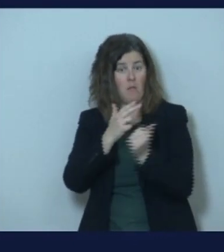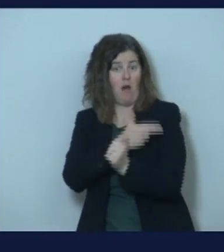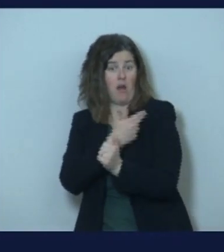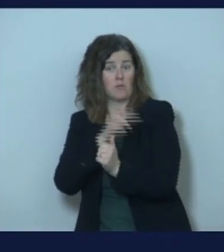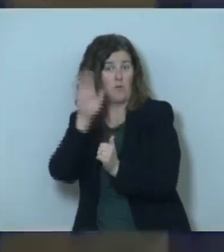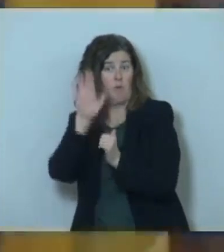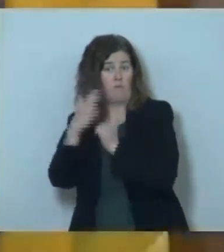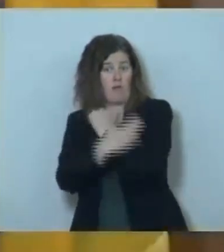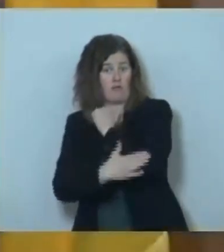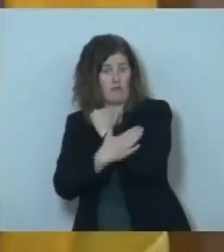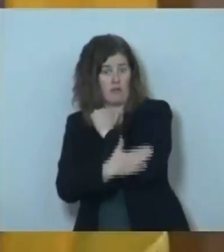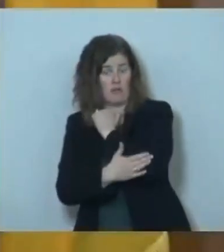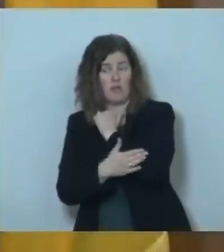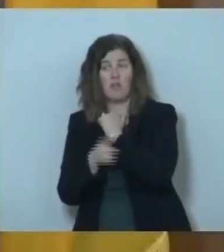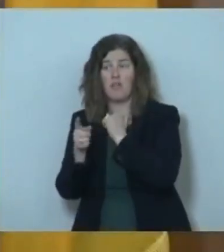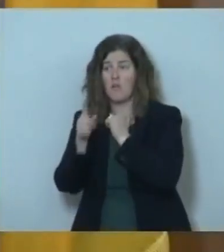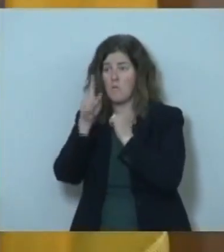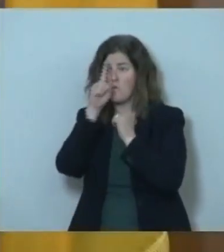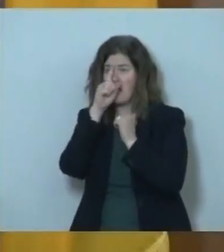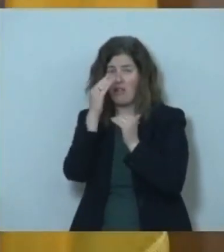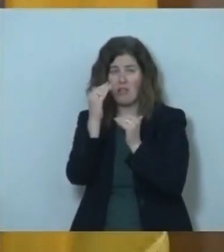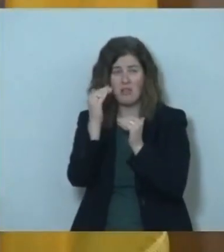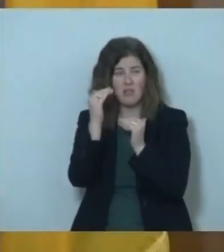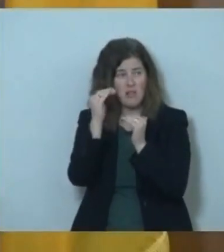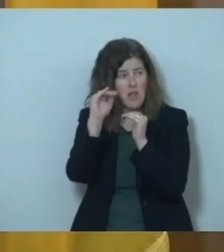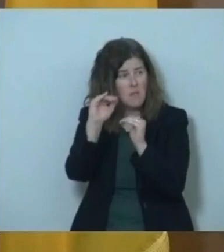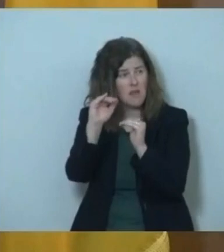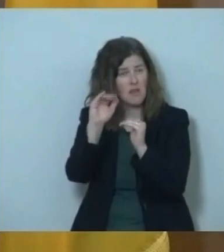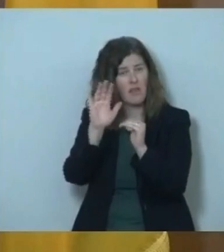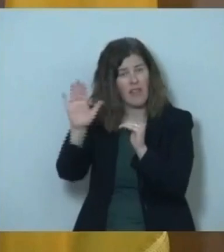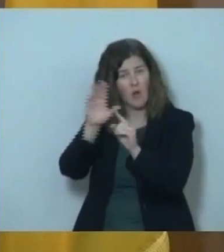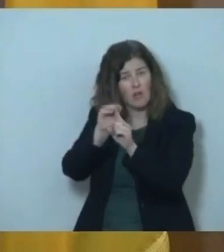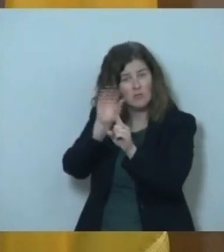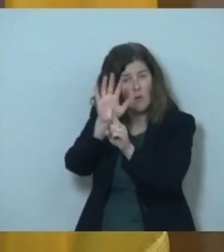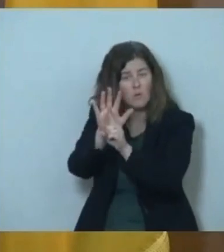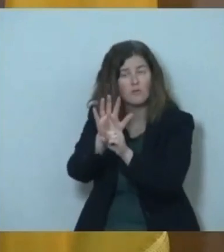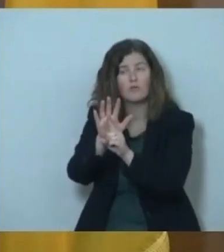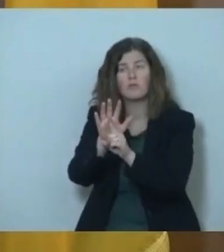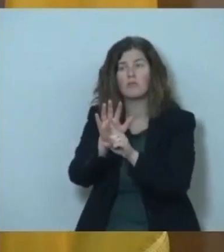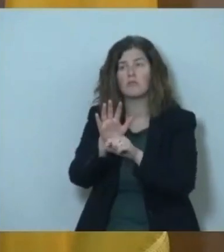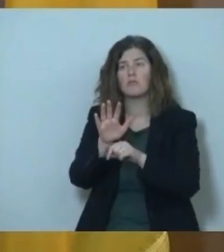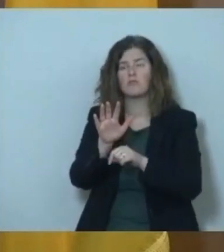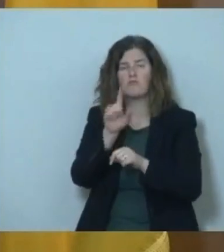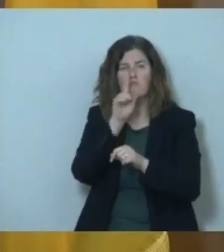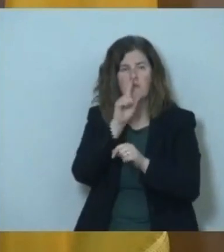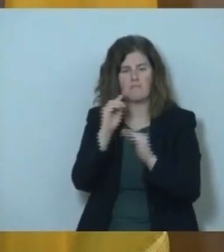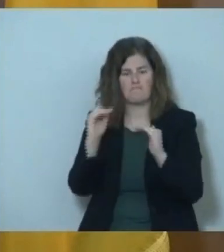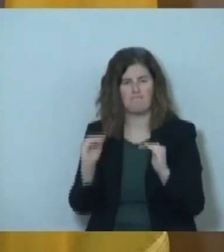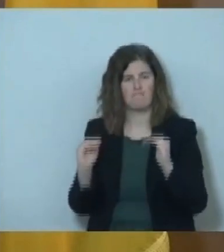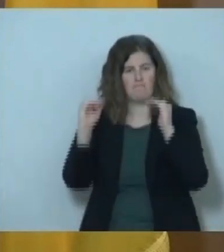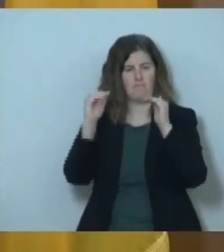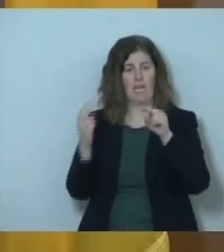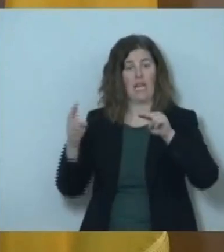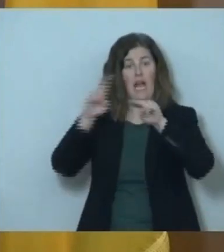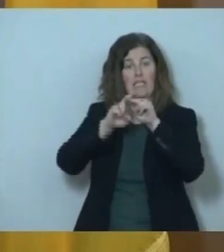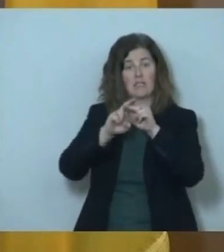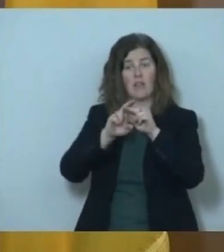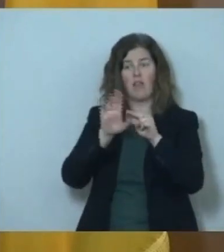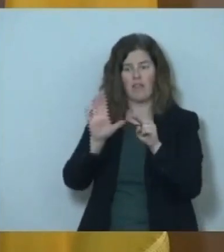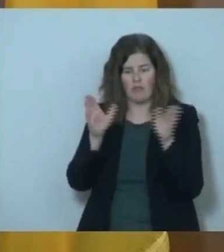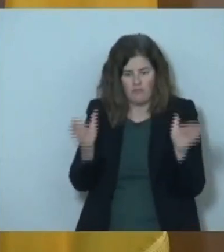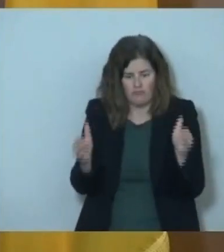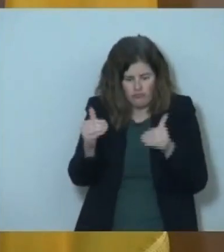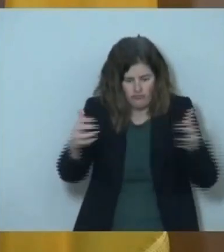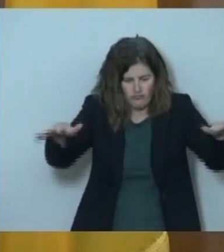the country that are really limiting their exposure and and really enhancing their containment